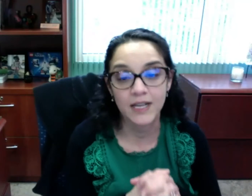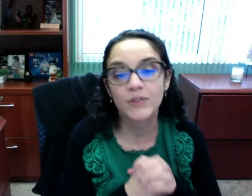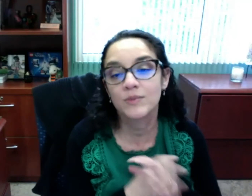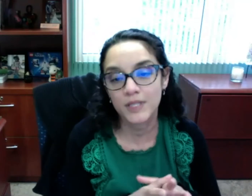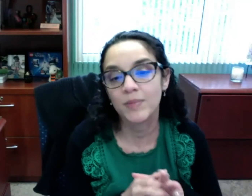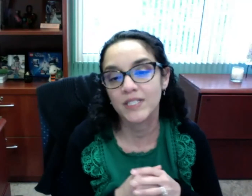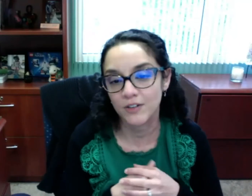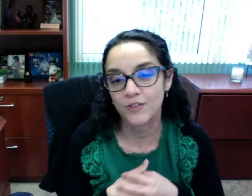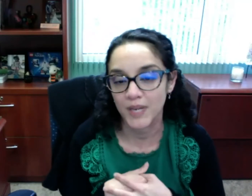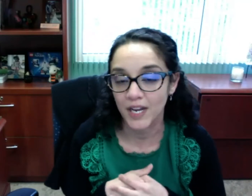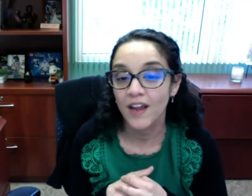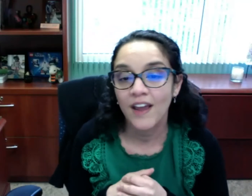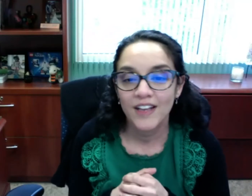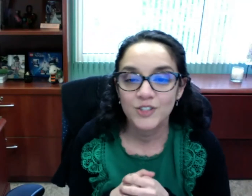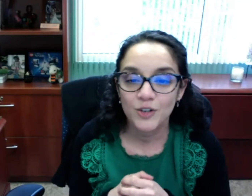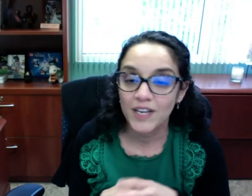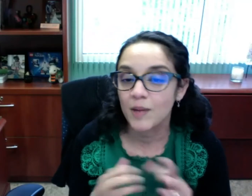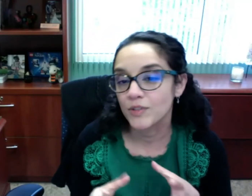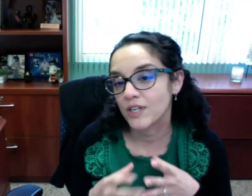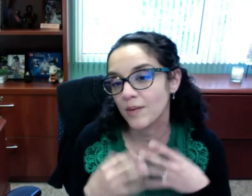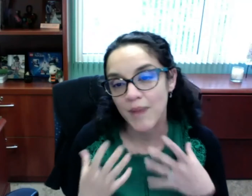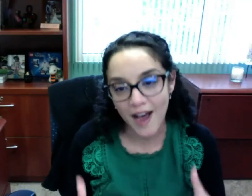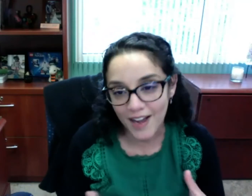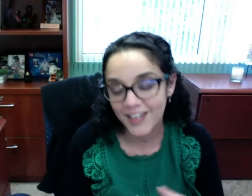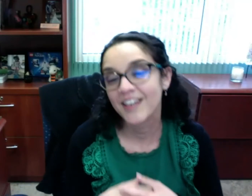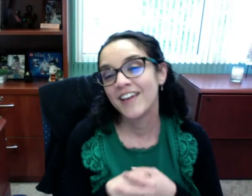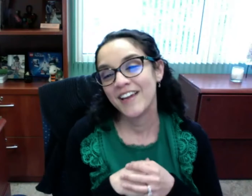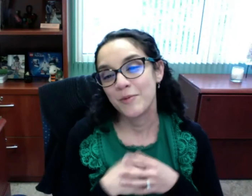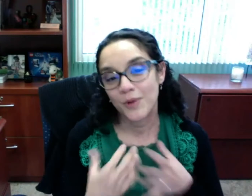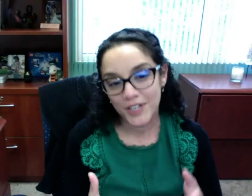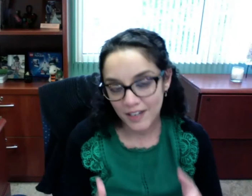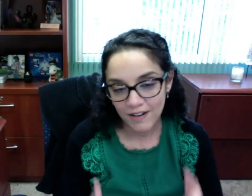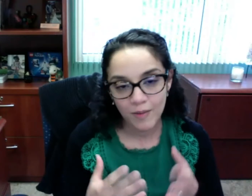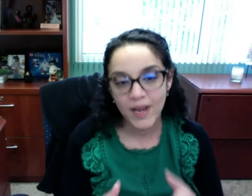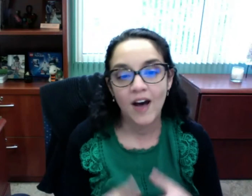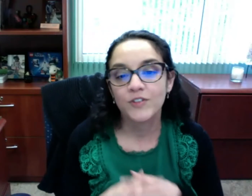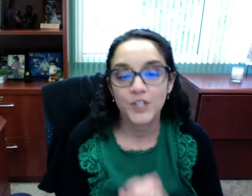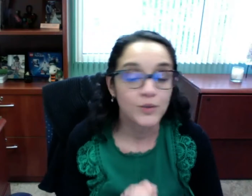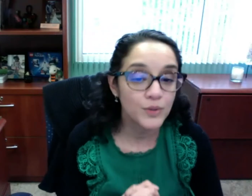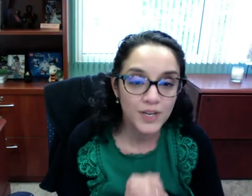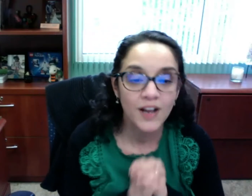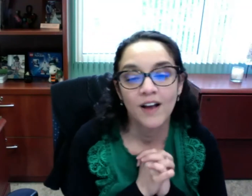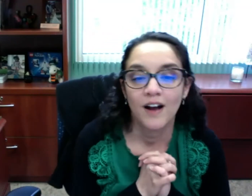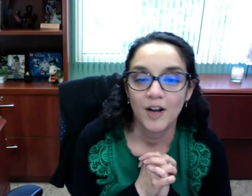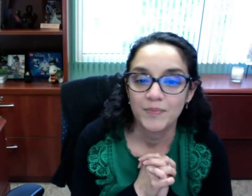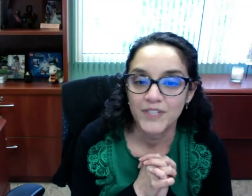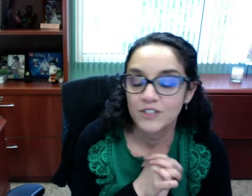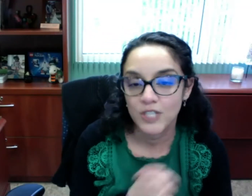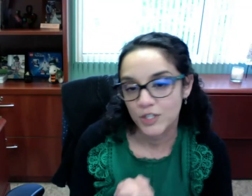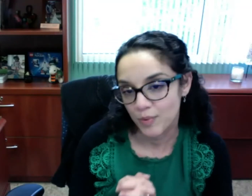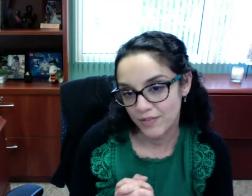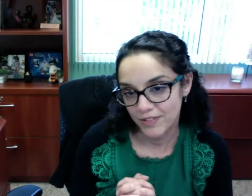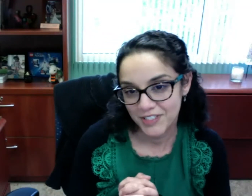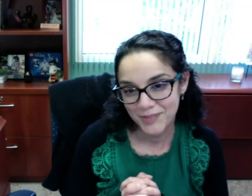parents. And that was a really big deal for me. And so being able to come back and work here on behalf of you is